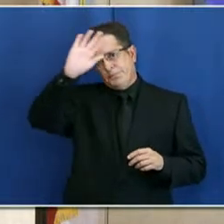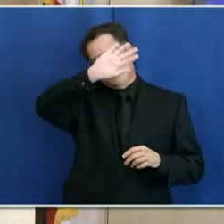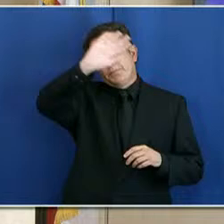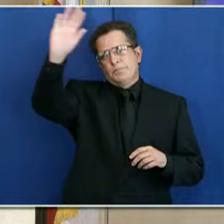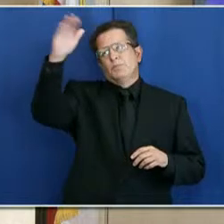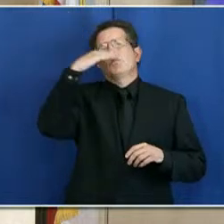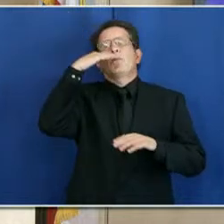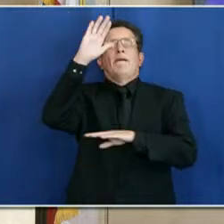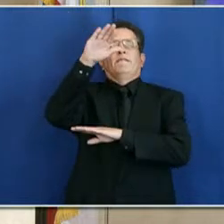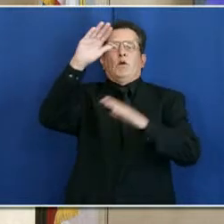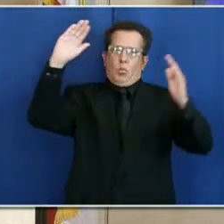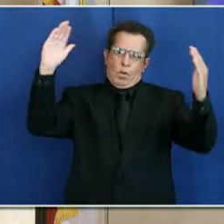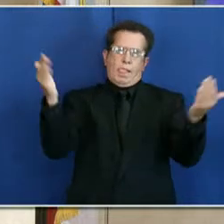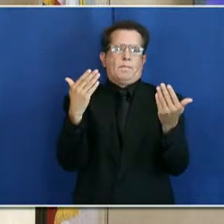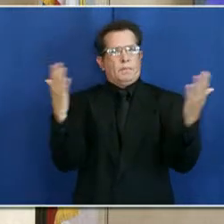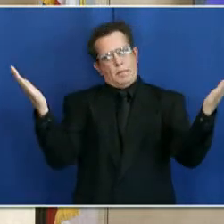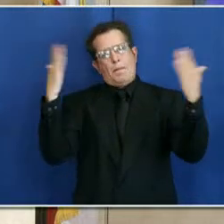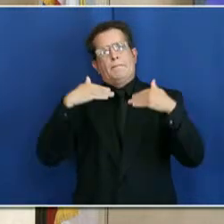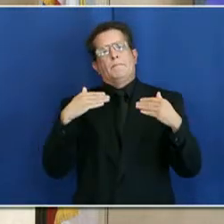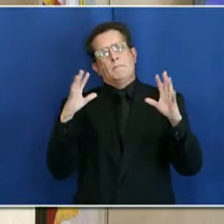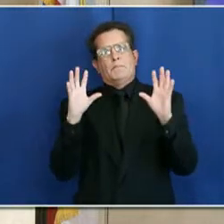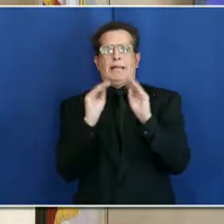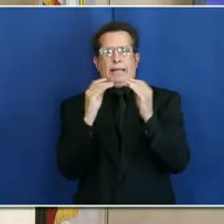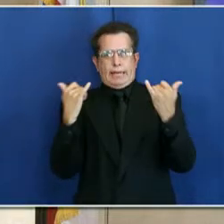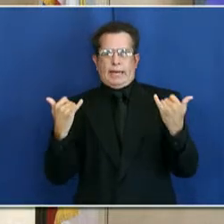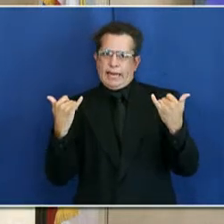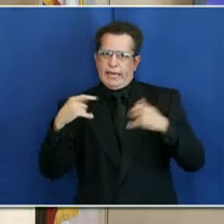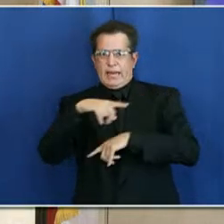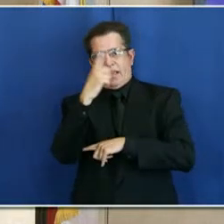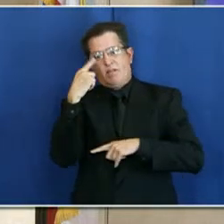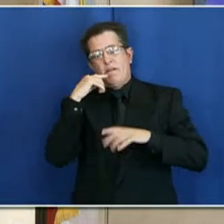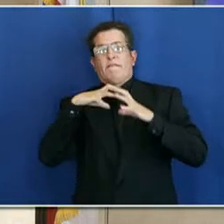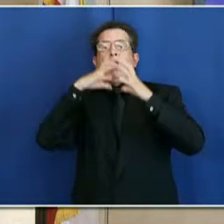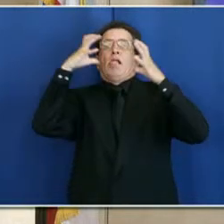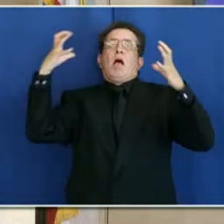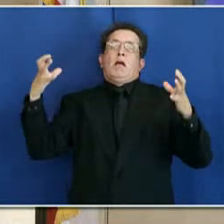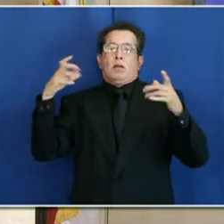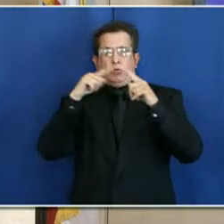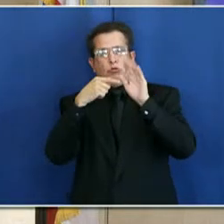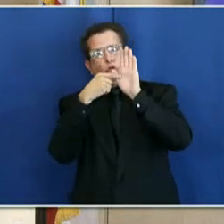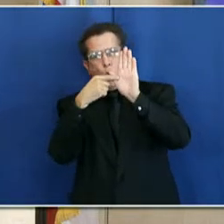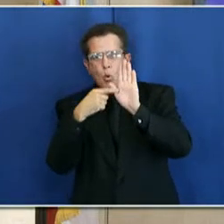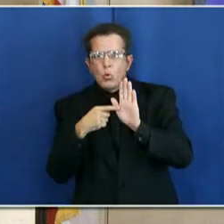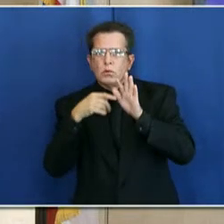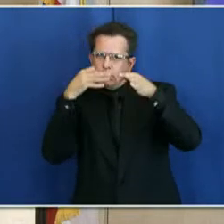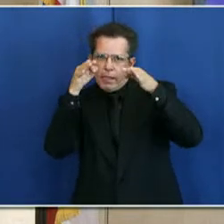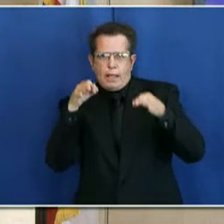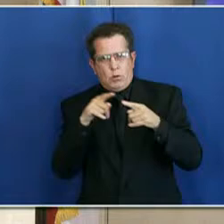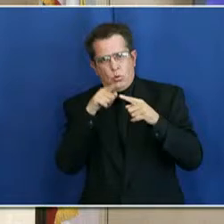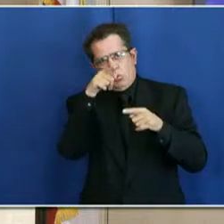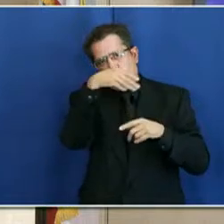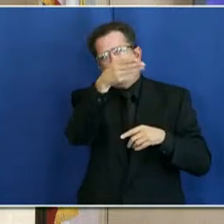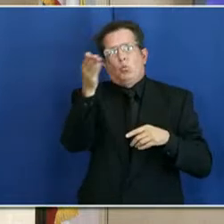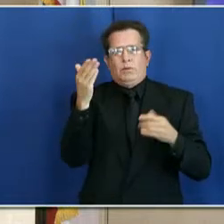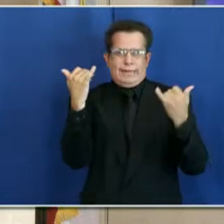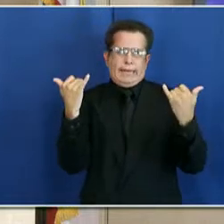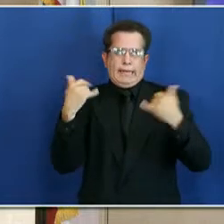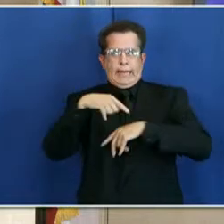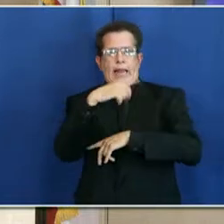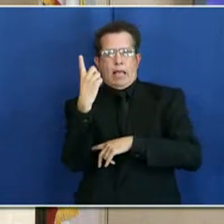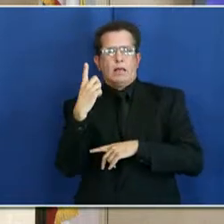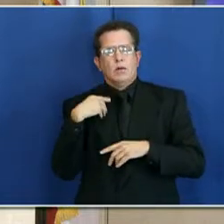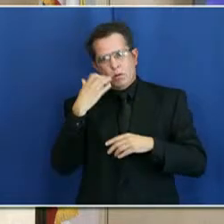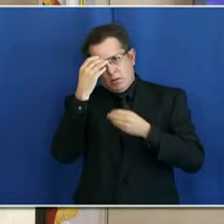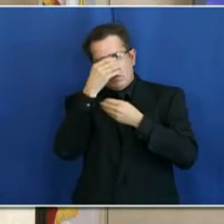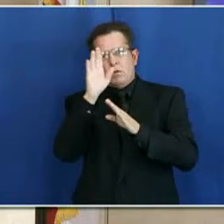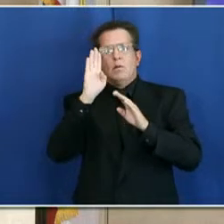Good afternoon and welcome back. We really have a lot of information to share with you today, so we're going to get right into it. I wanted to let you know about